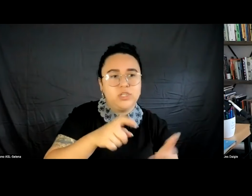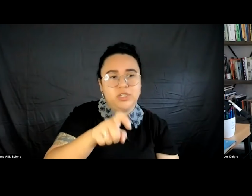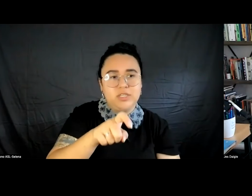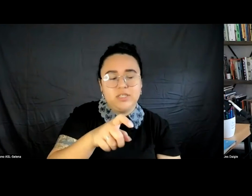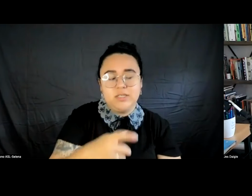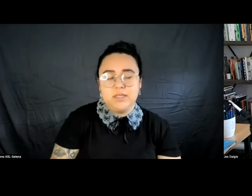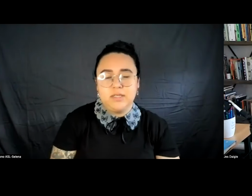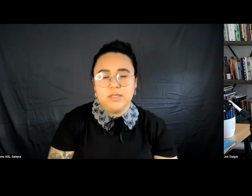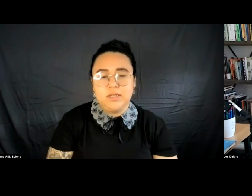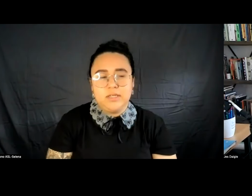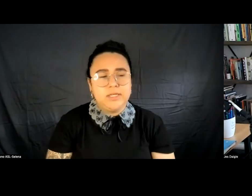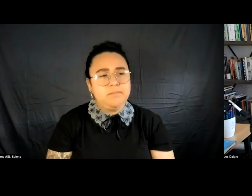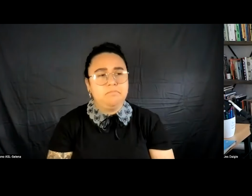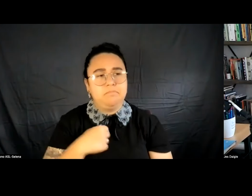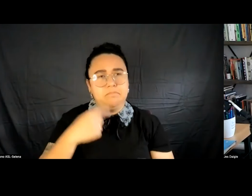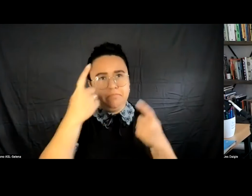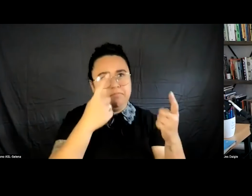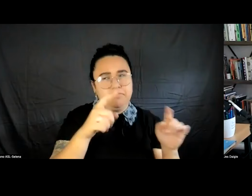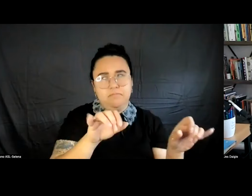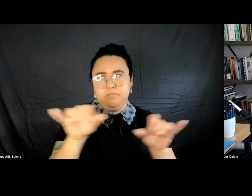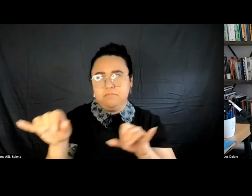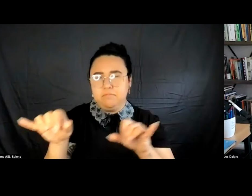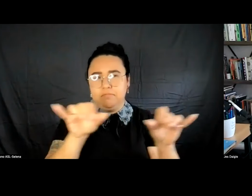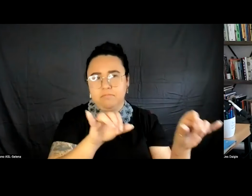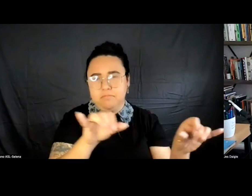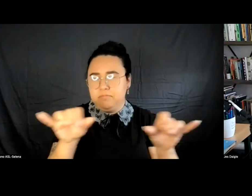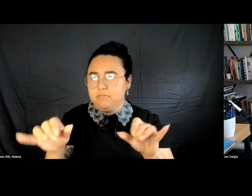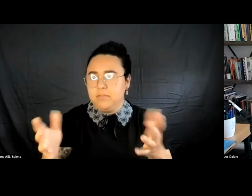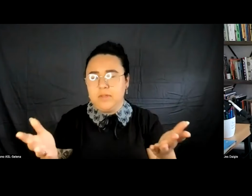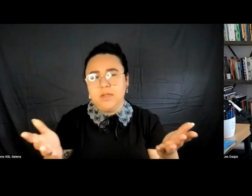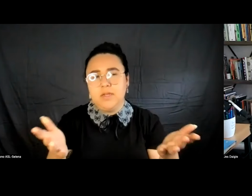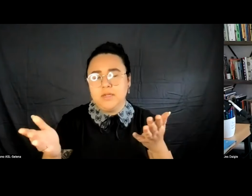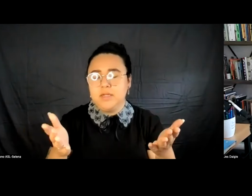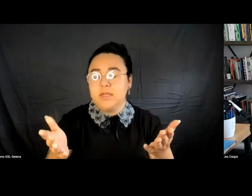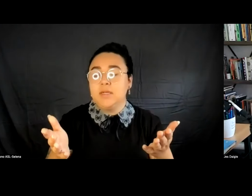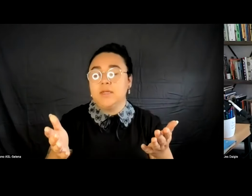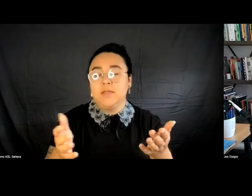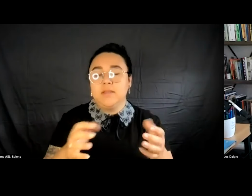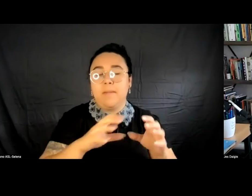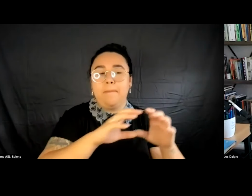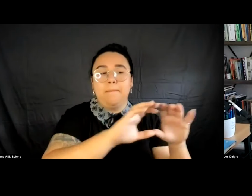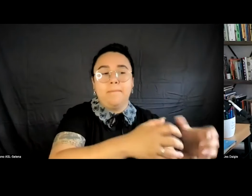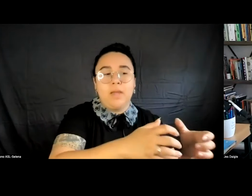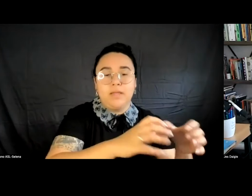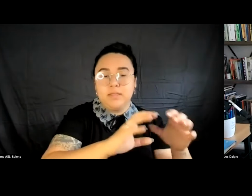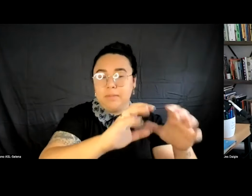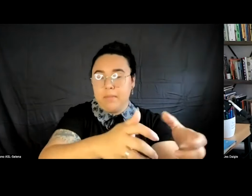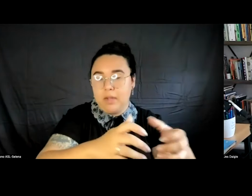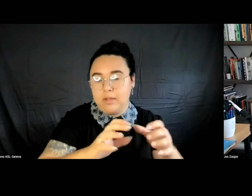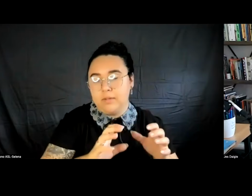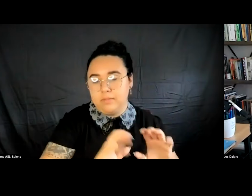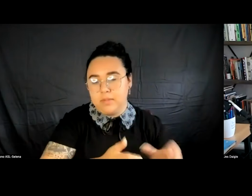And I think often in this space in accessibility, there's always these buckets of different types